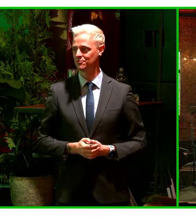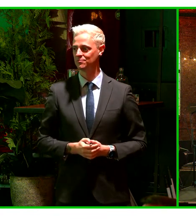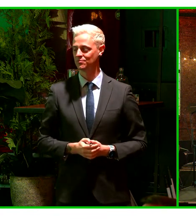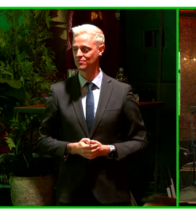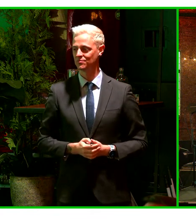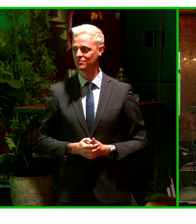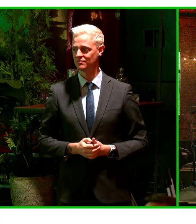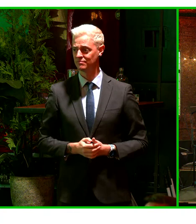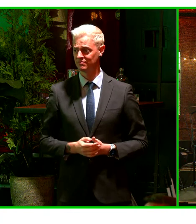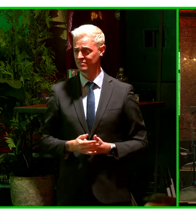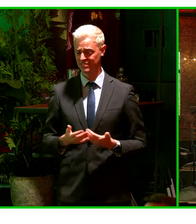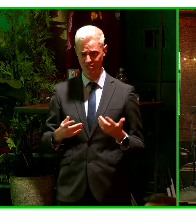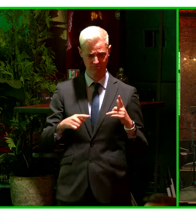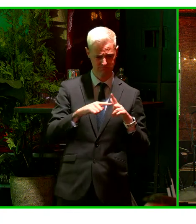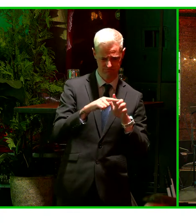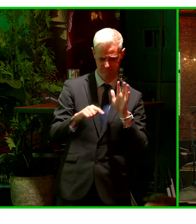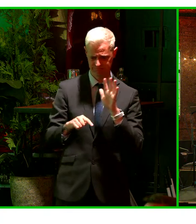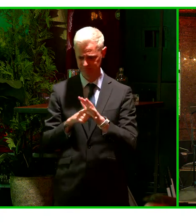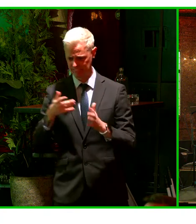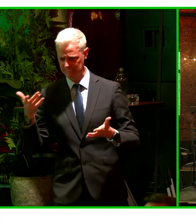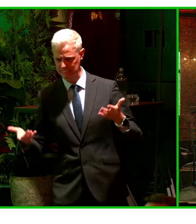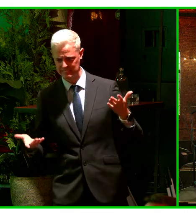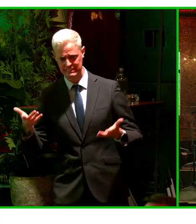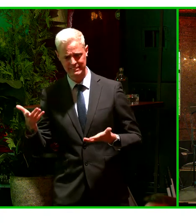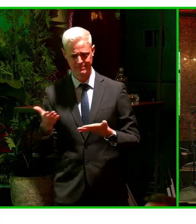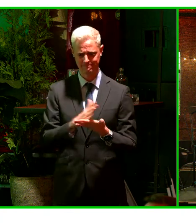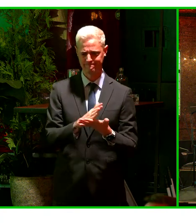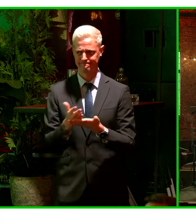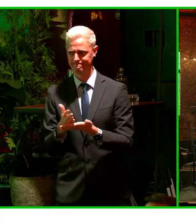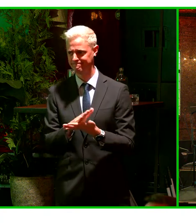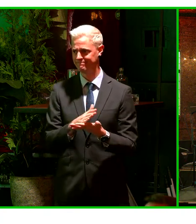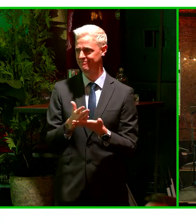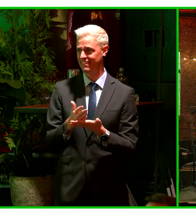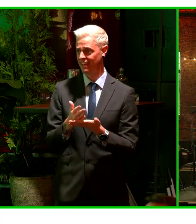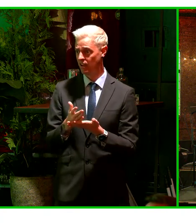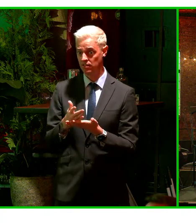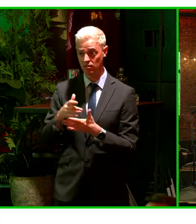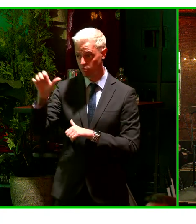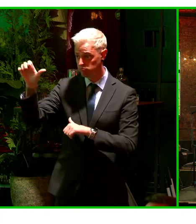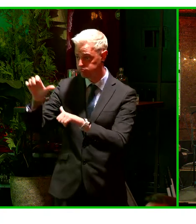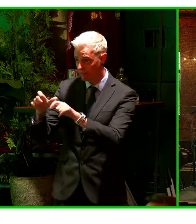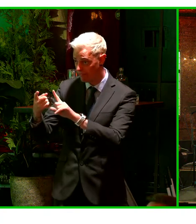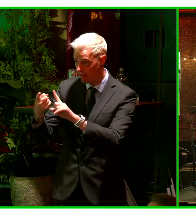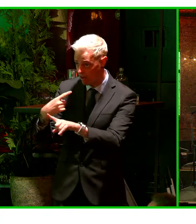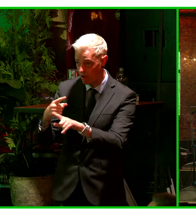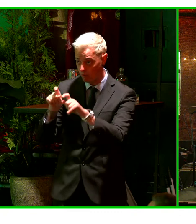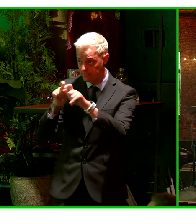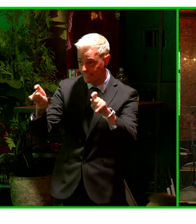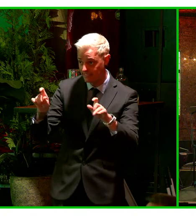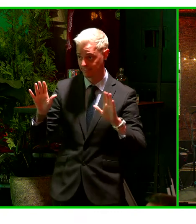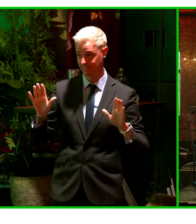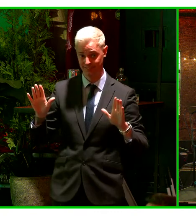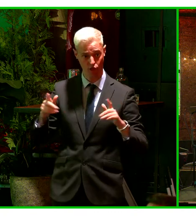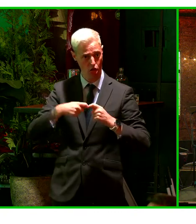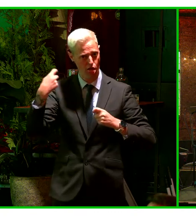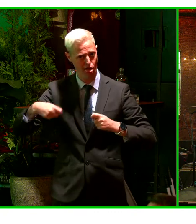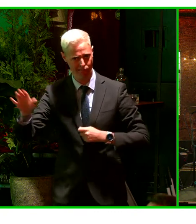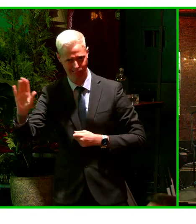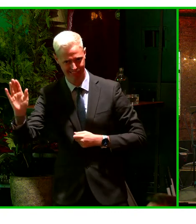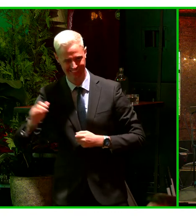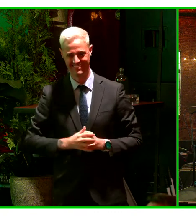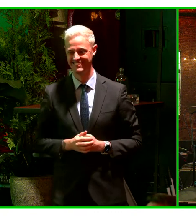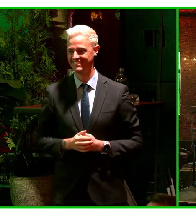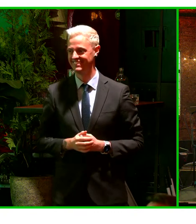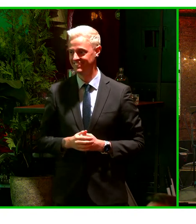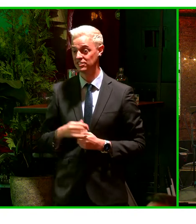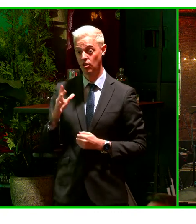I'm kind of mixed, if I'm honest. I was there last week. Sorry, this is not a one-word answer. I know you wanted a one. One sentence. I was there last week and